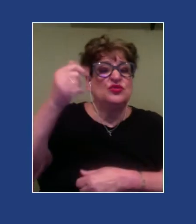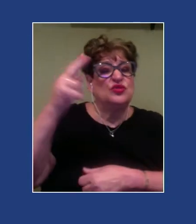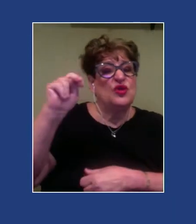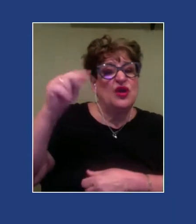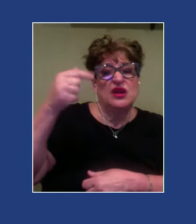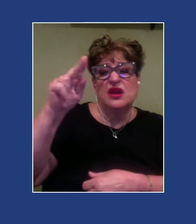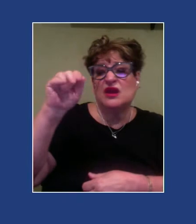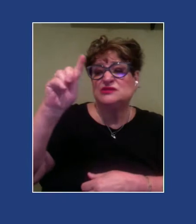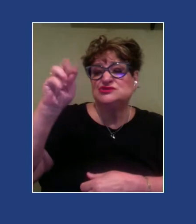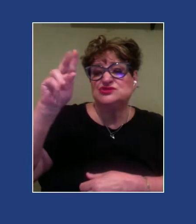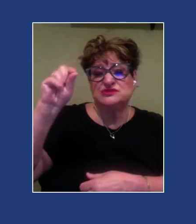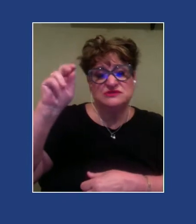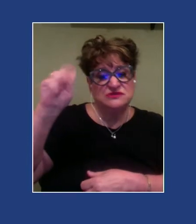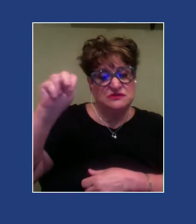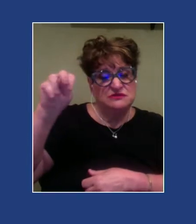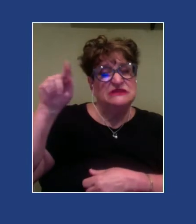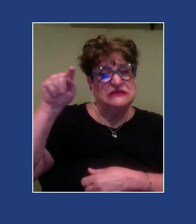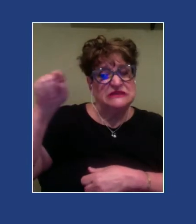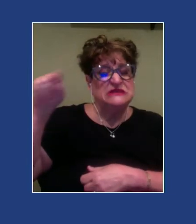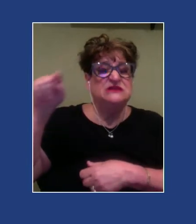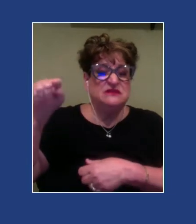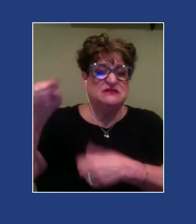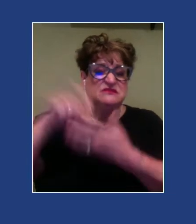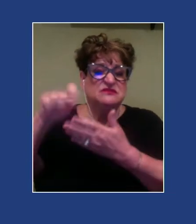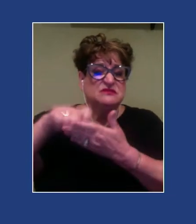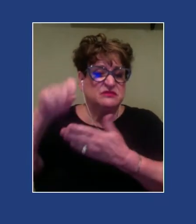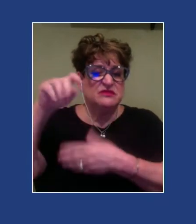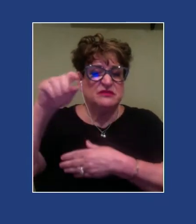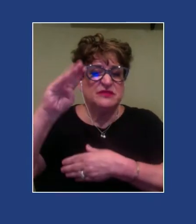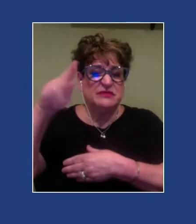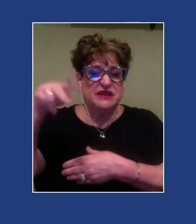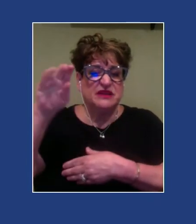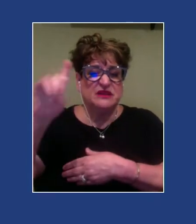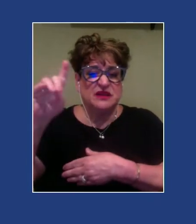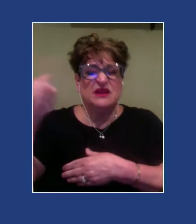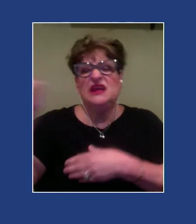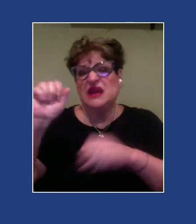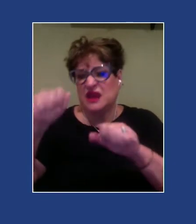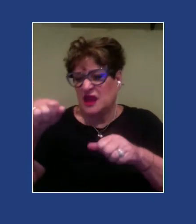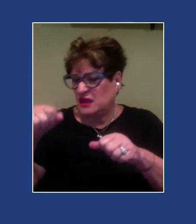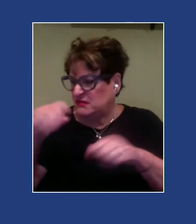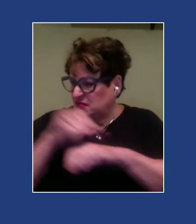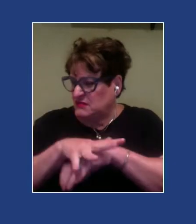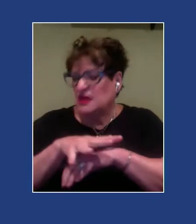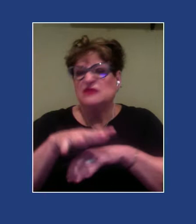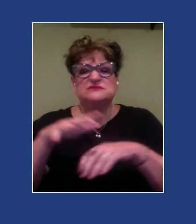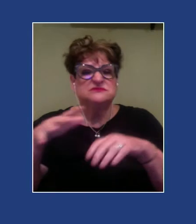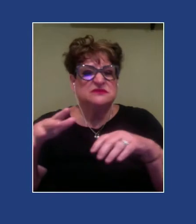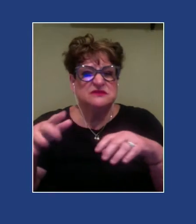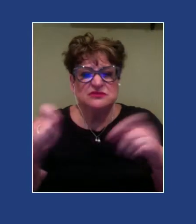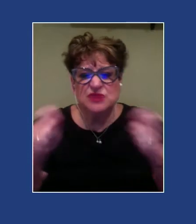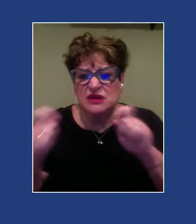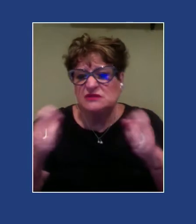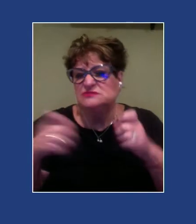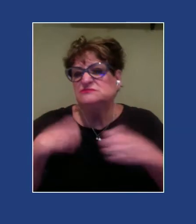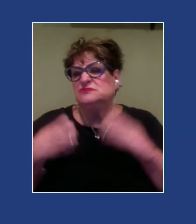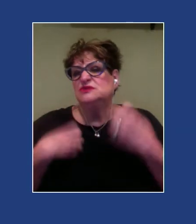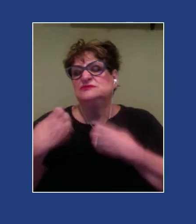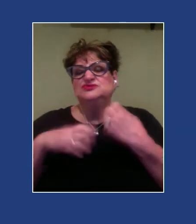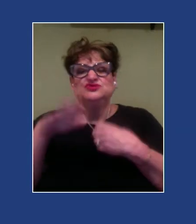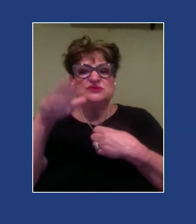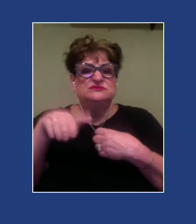borderline personality disorder this way, can adversely affect emotional regulation, coping skills, interpersonal functioning,